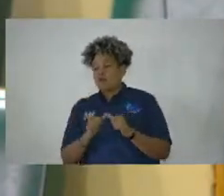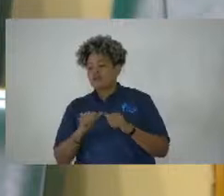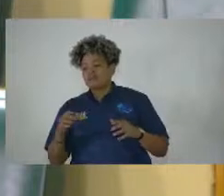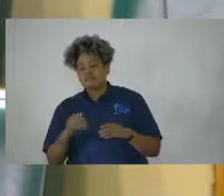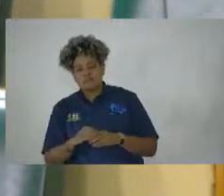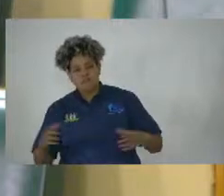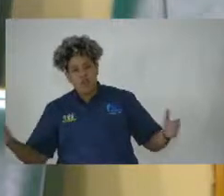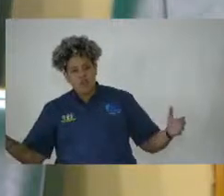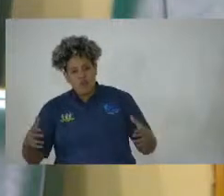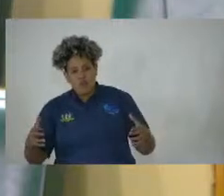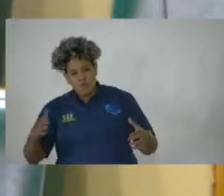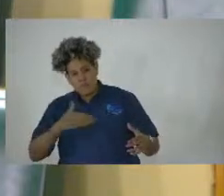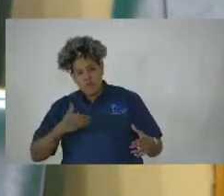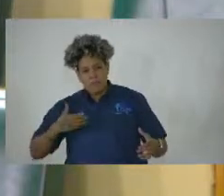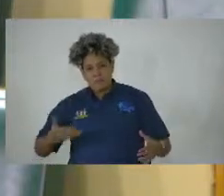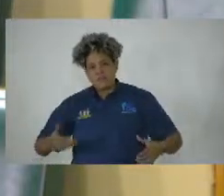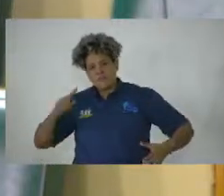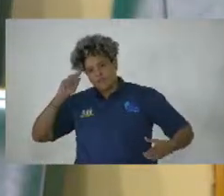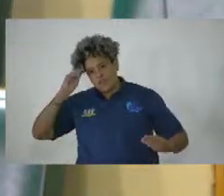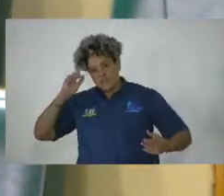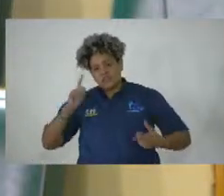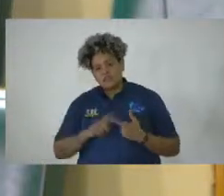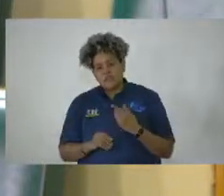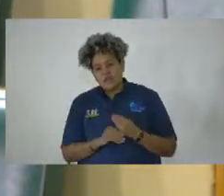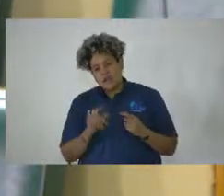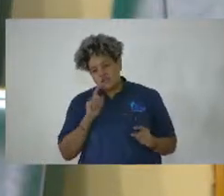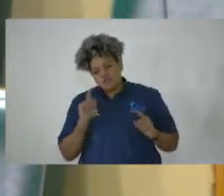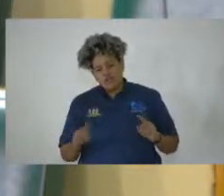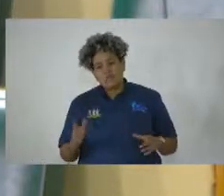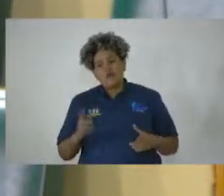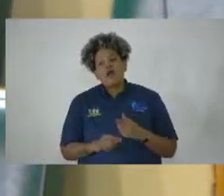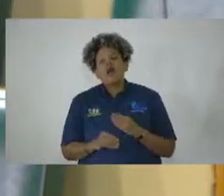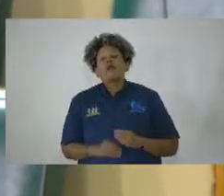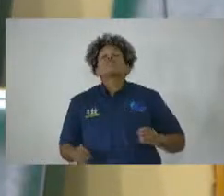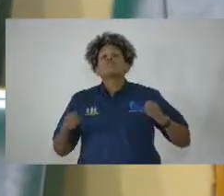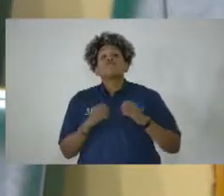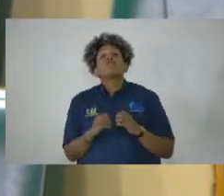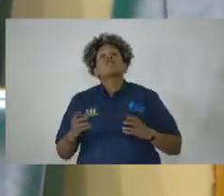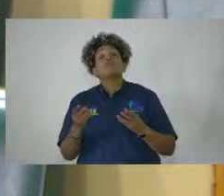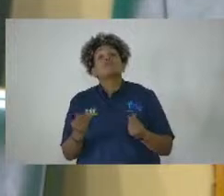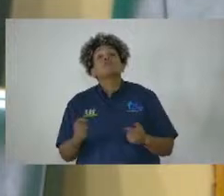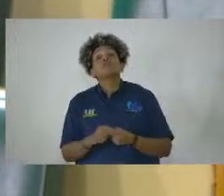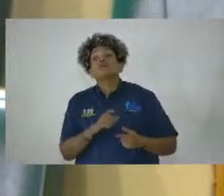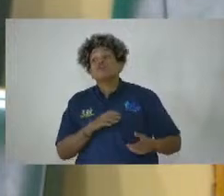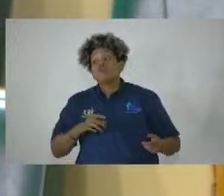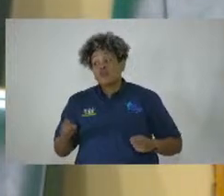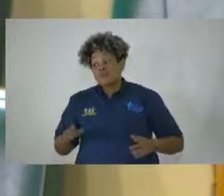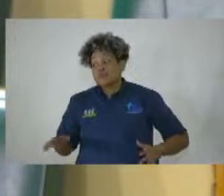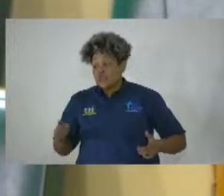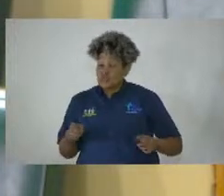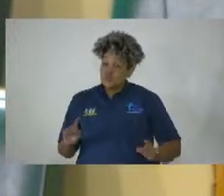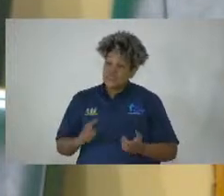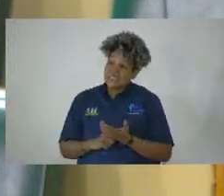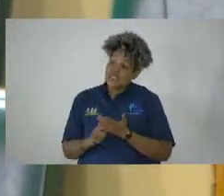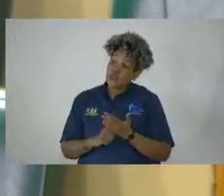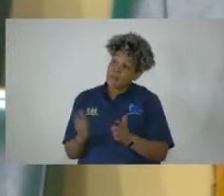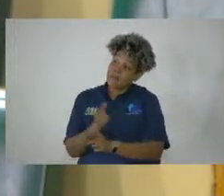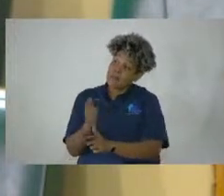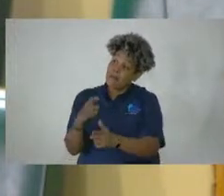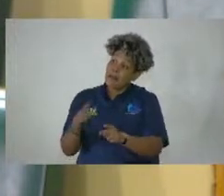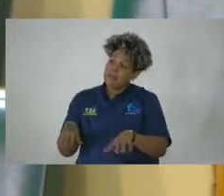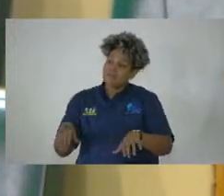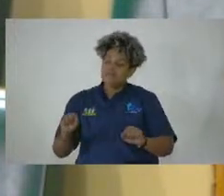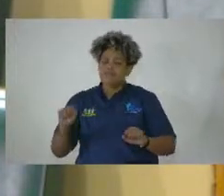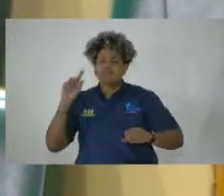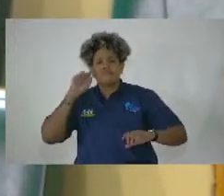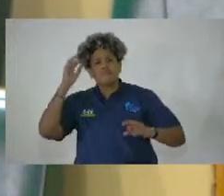all the members of the House for consideration and report. And be it further resolved that the committee, during its deliberations, takes